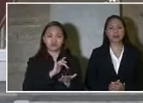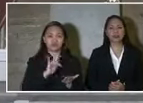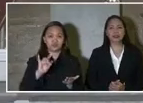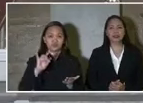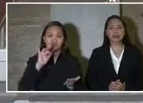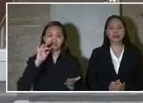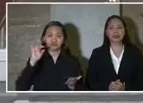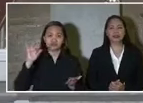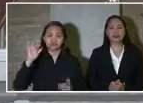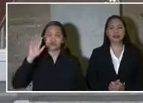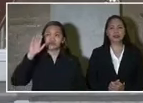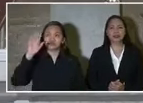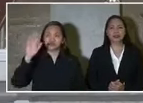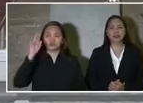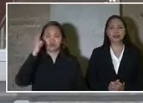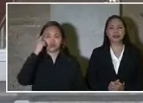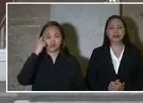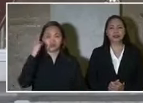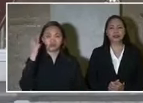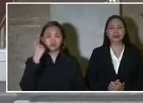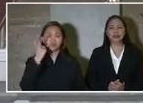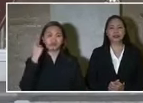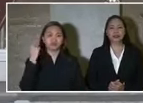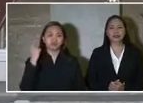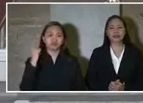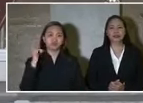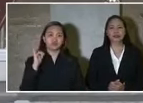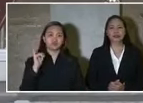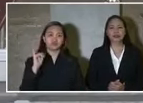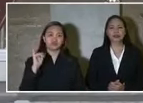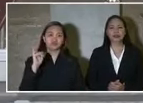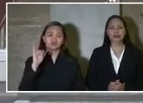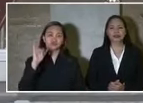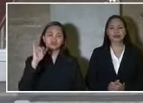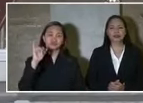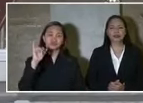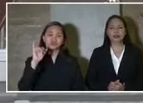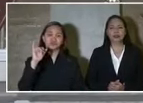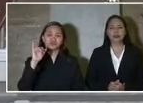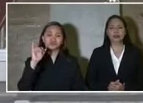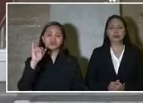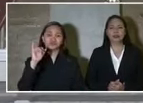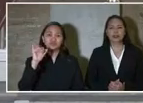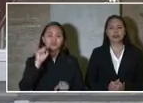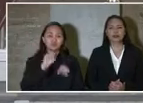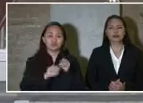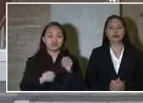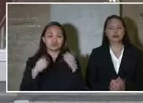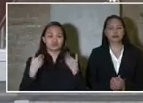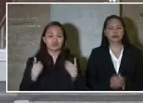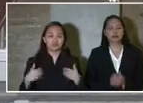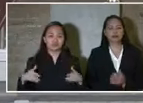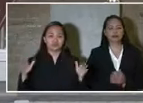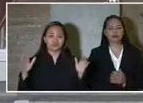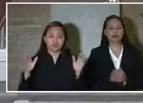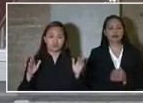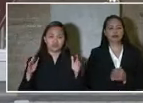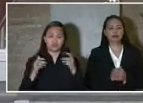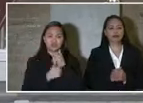of his immortal nature. And so with angels